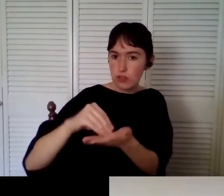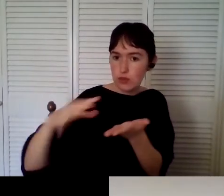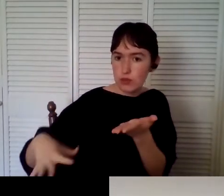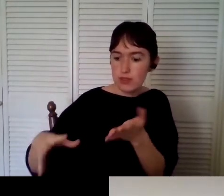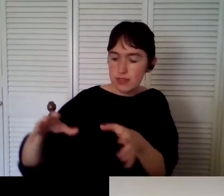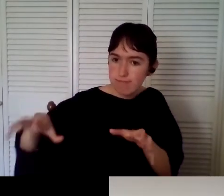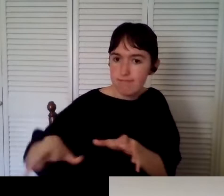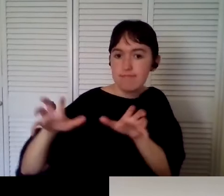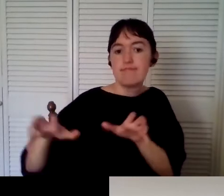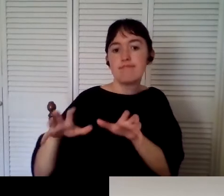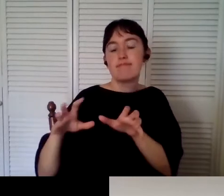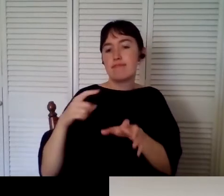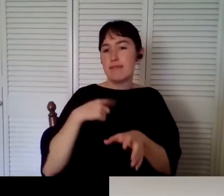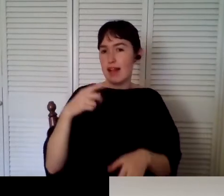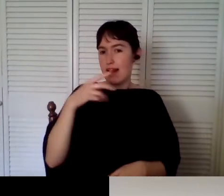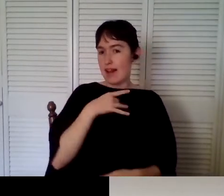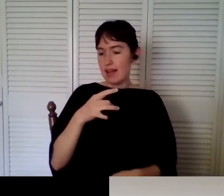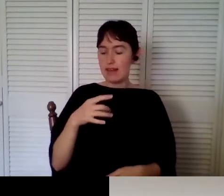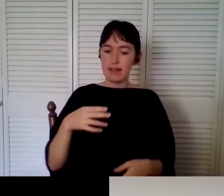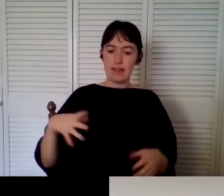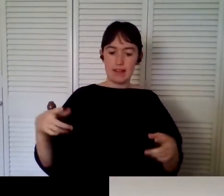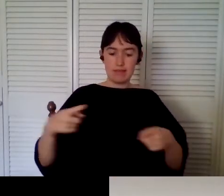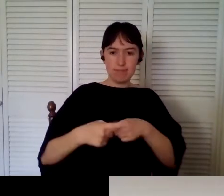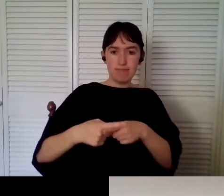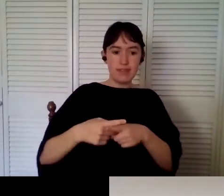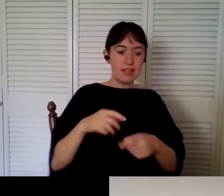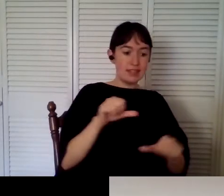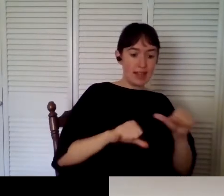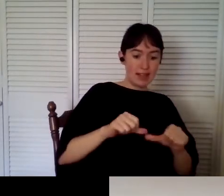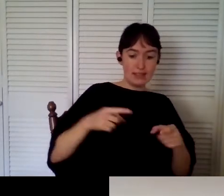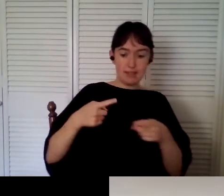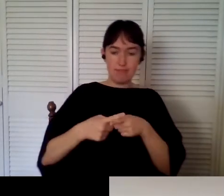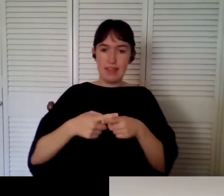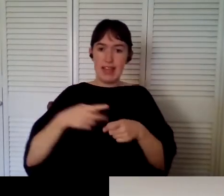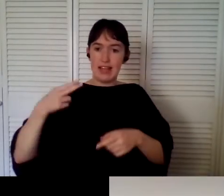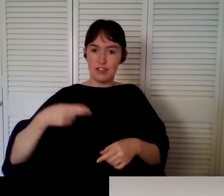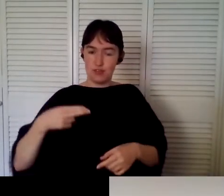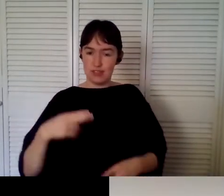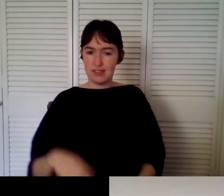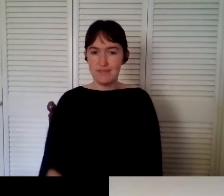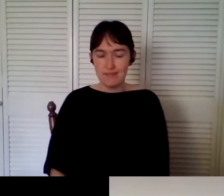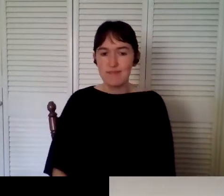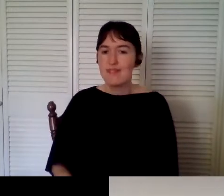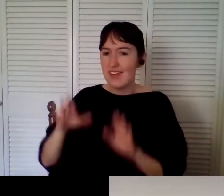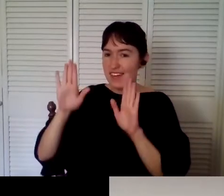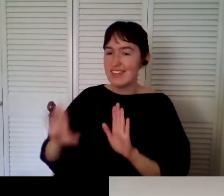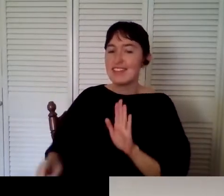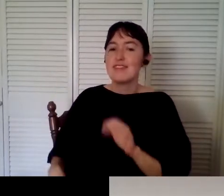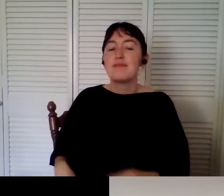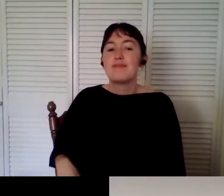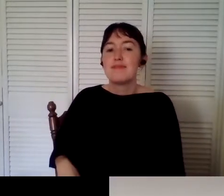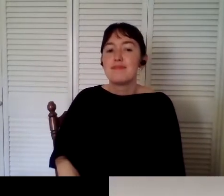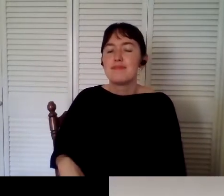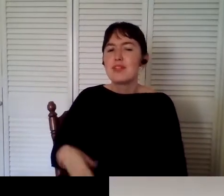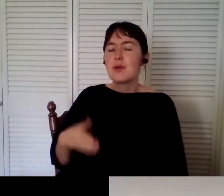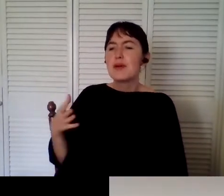intersection between science and history. That sounds awesome. So can you tell us, first of all, how do you take,